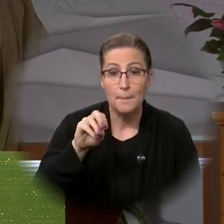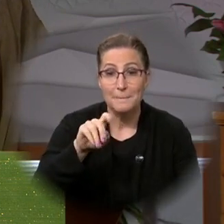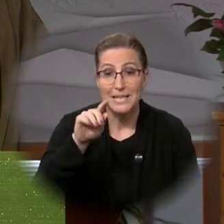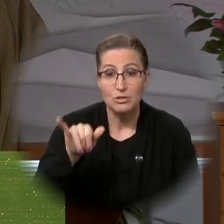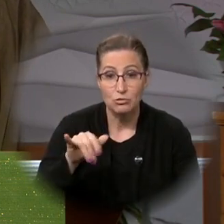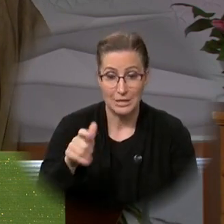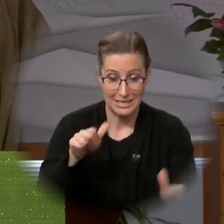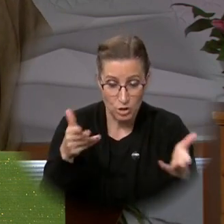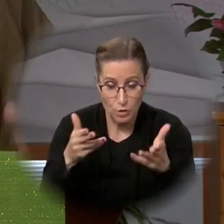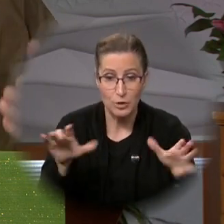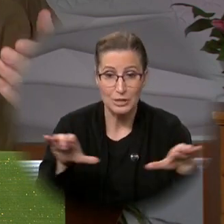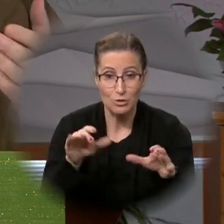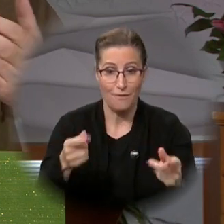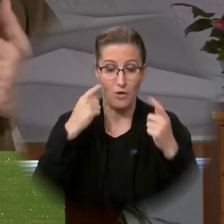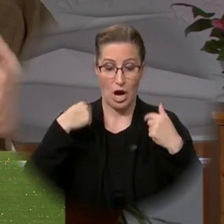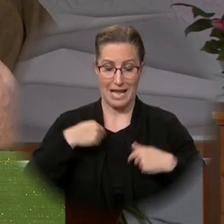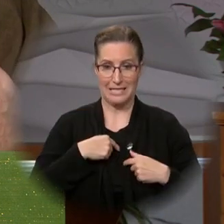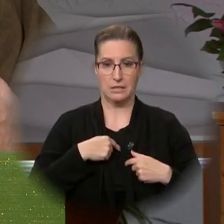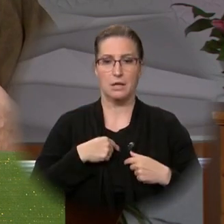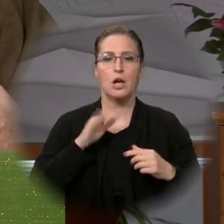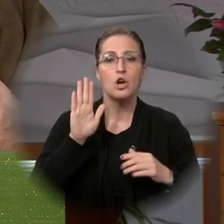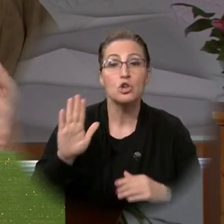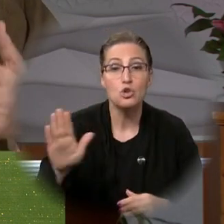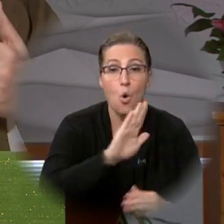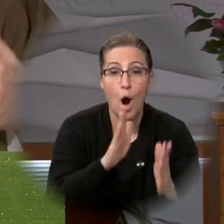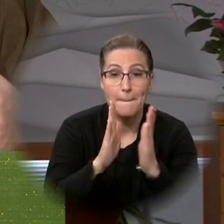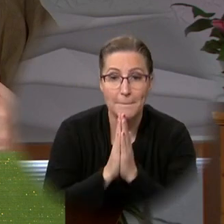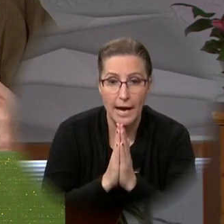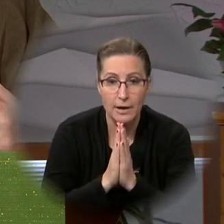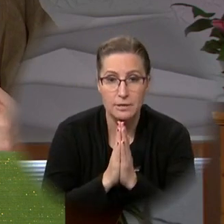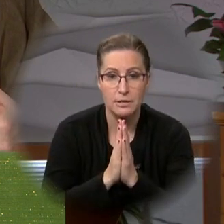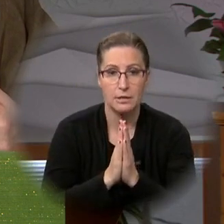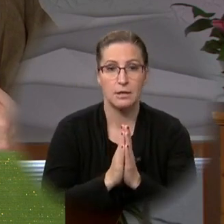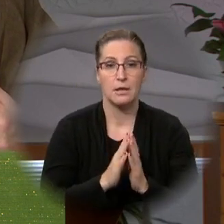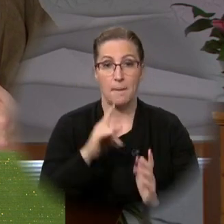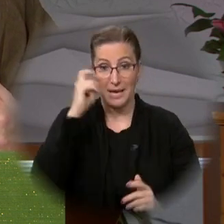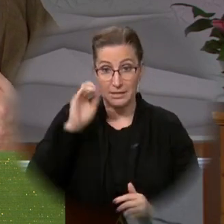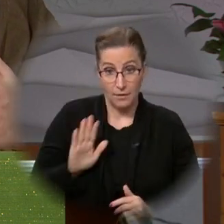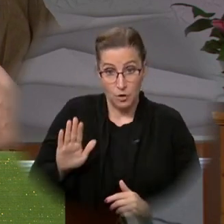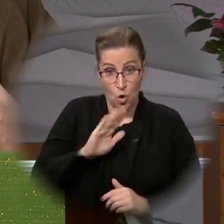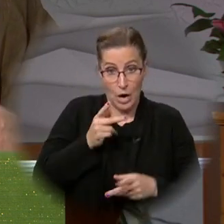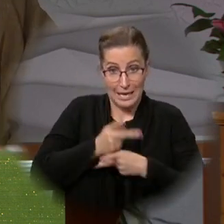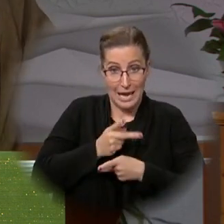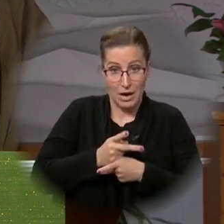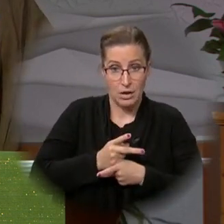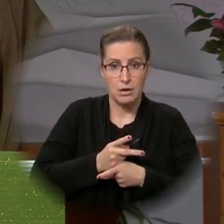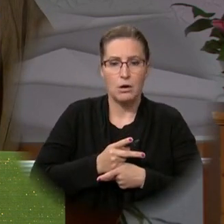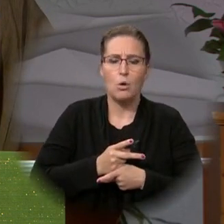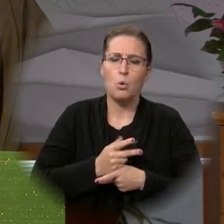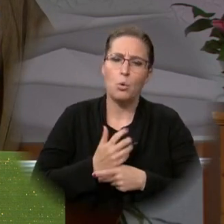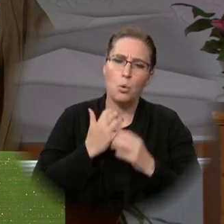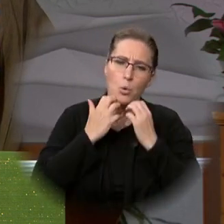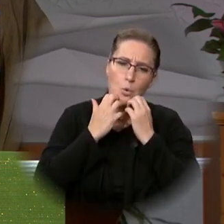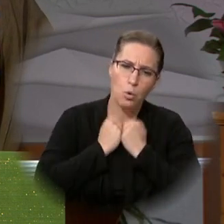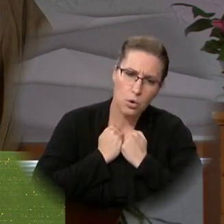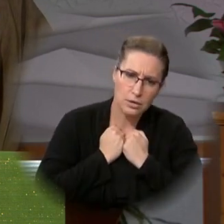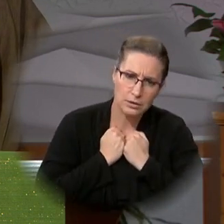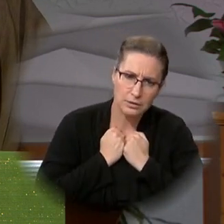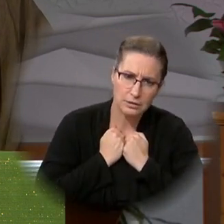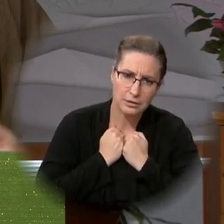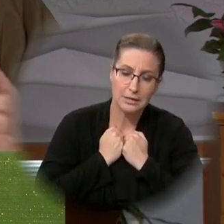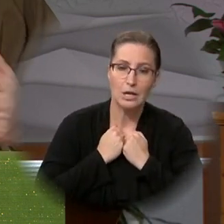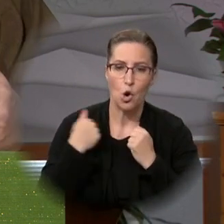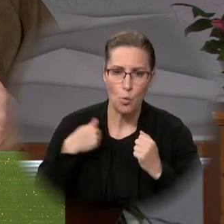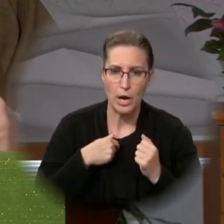important. The prayers that we receive because of your care is valuable and grounds